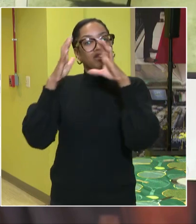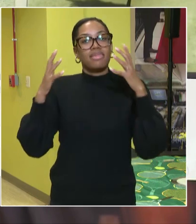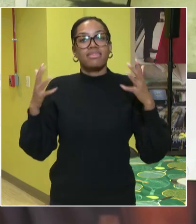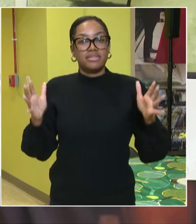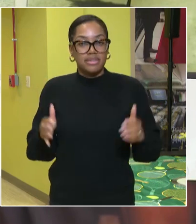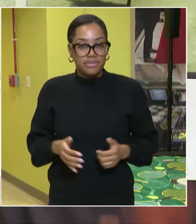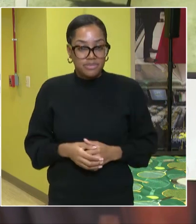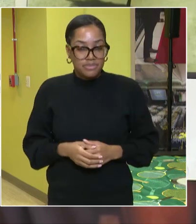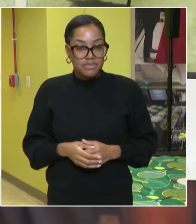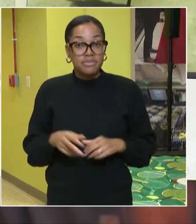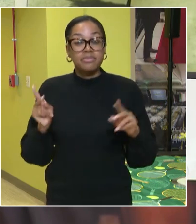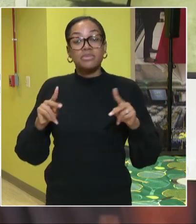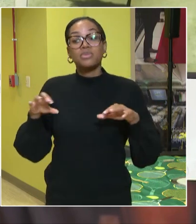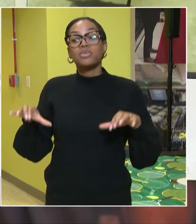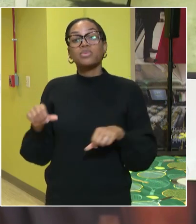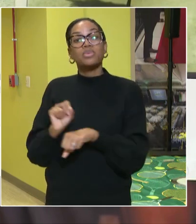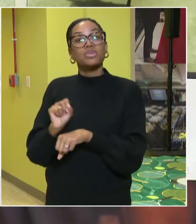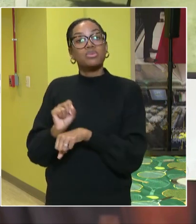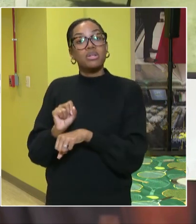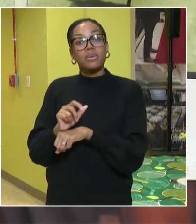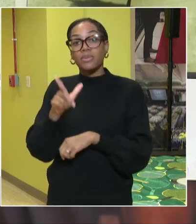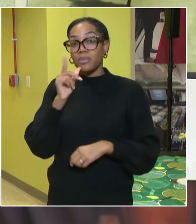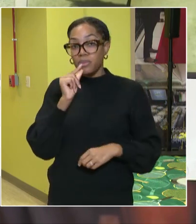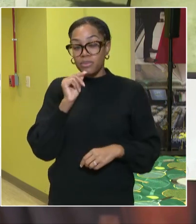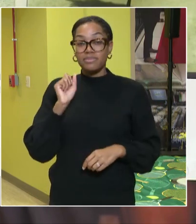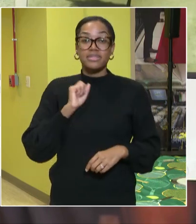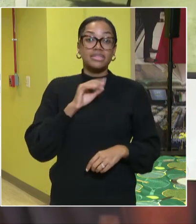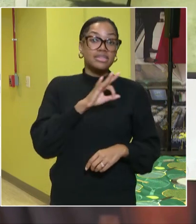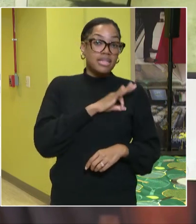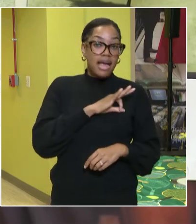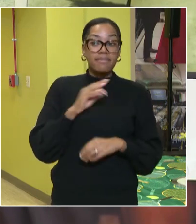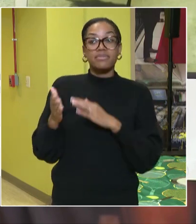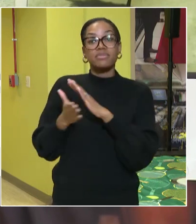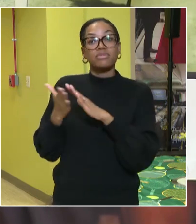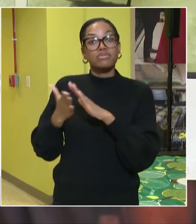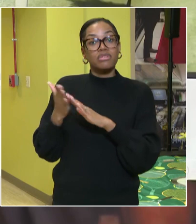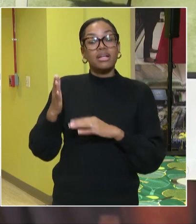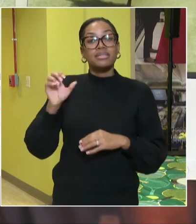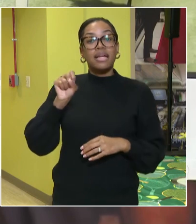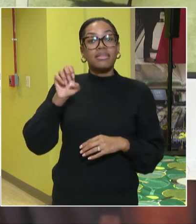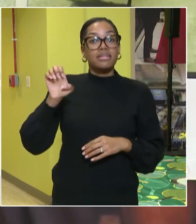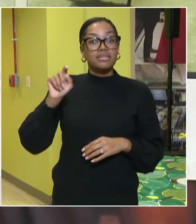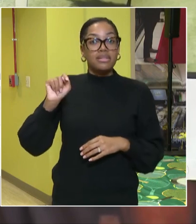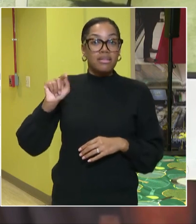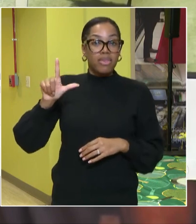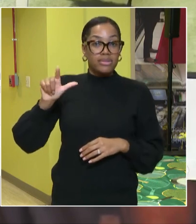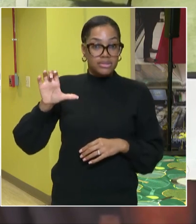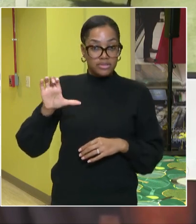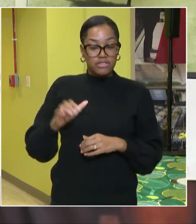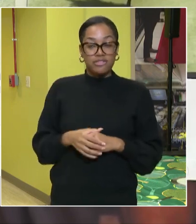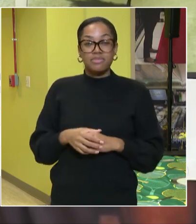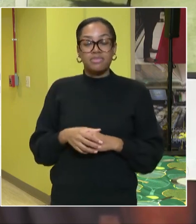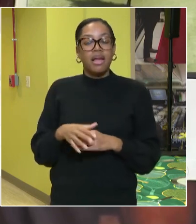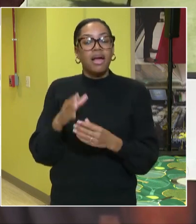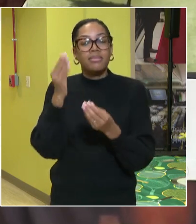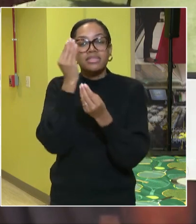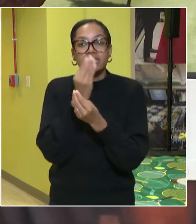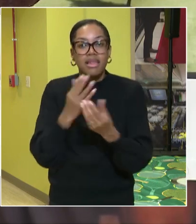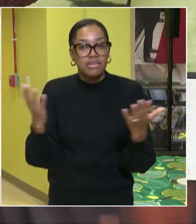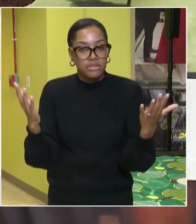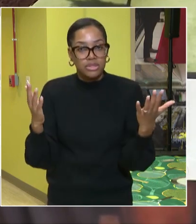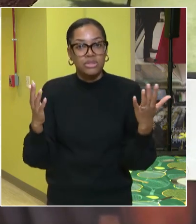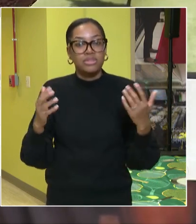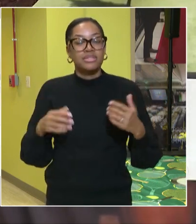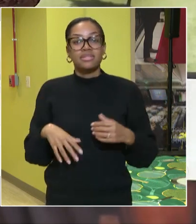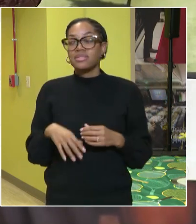do the work are the staff that runs the Southeast Tennis and Learning Center. I'm telling you,